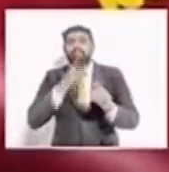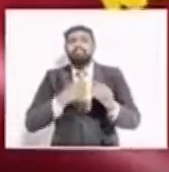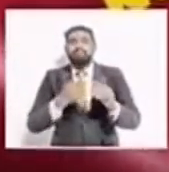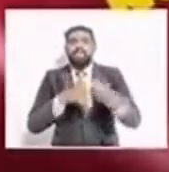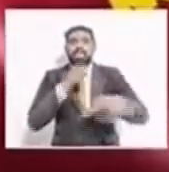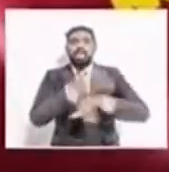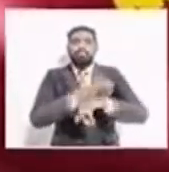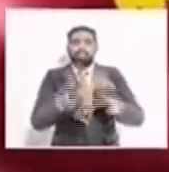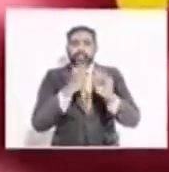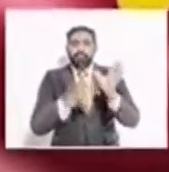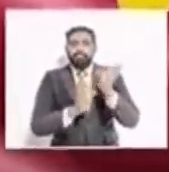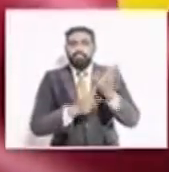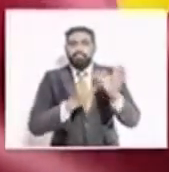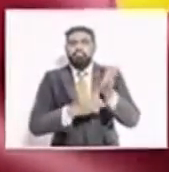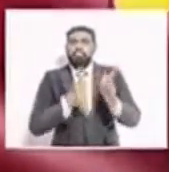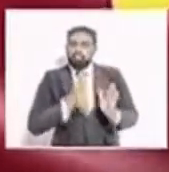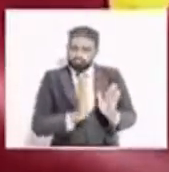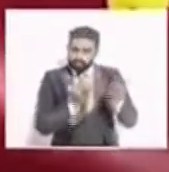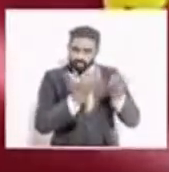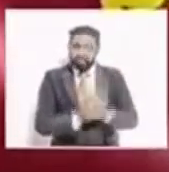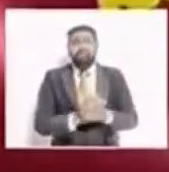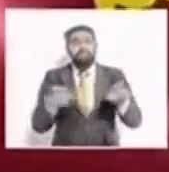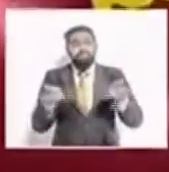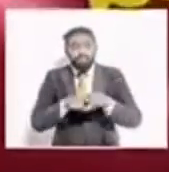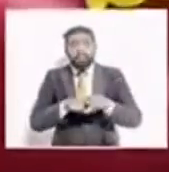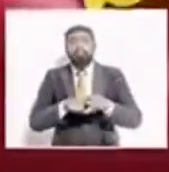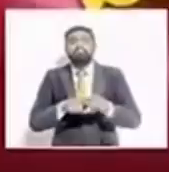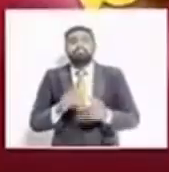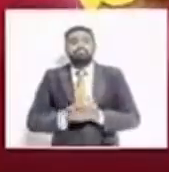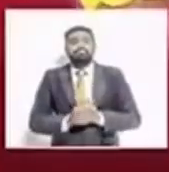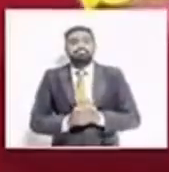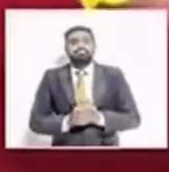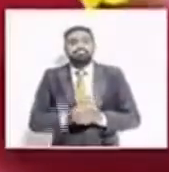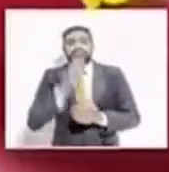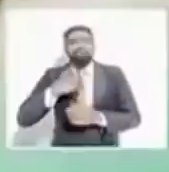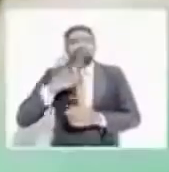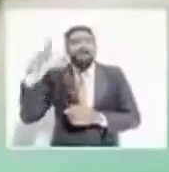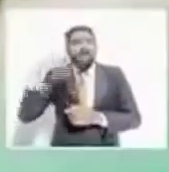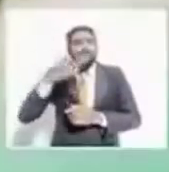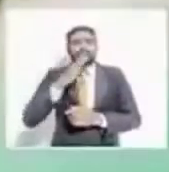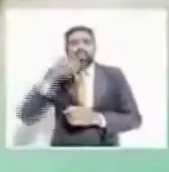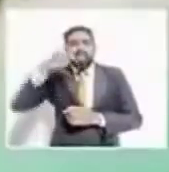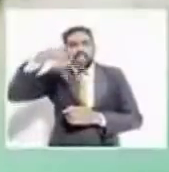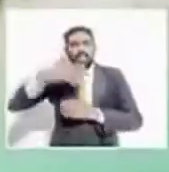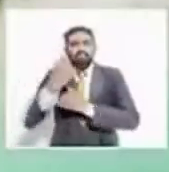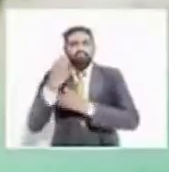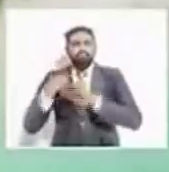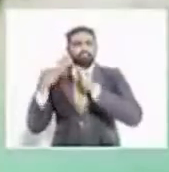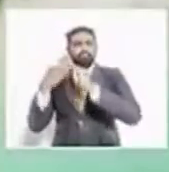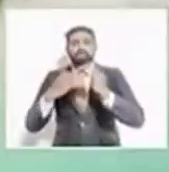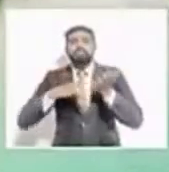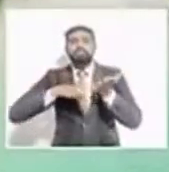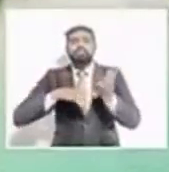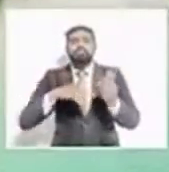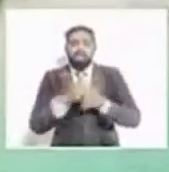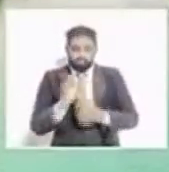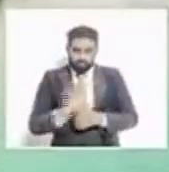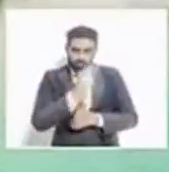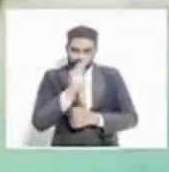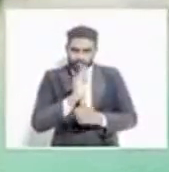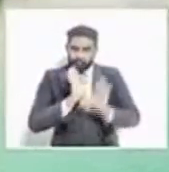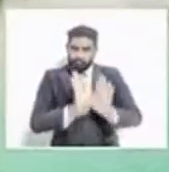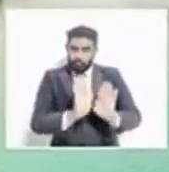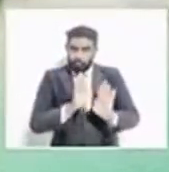an agreement for a renewable energy project in Sampur Trincomalee with India comes amidst such a